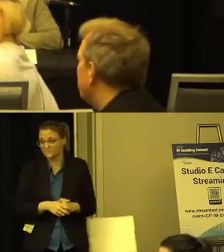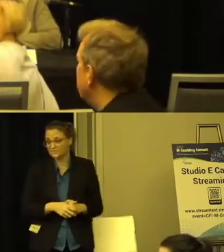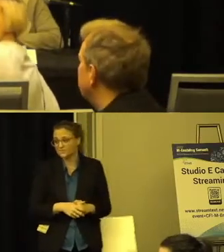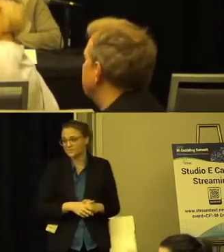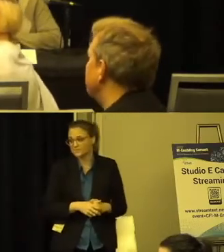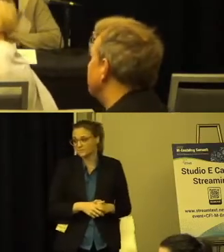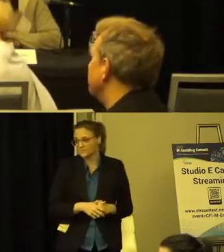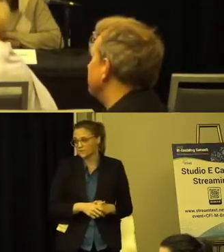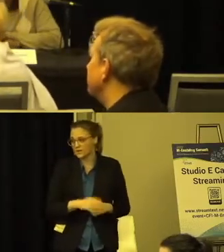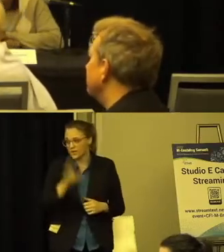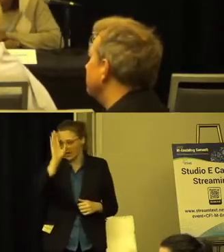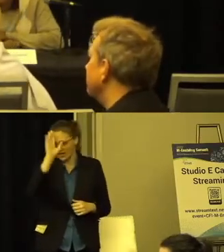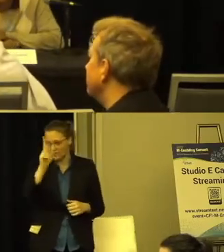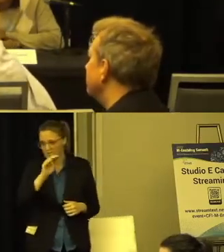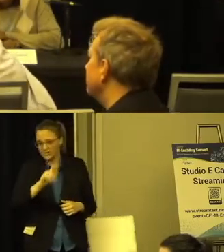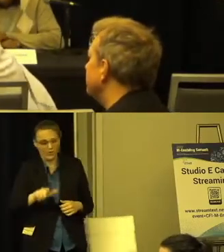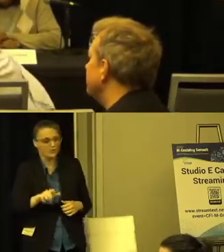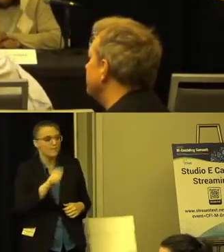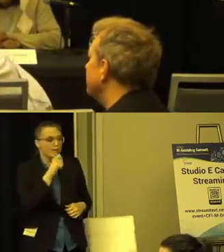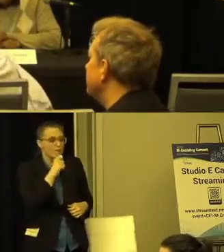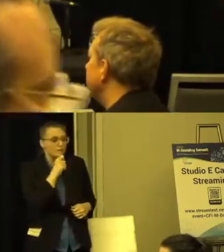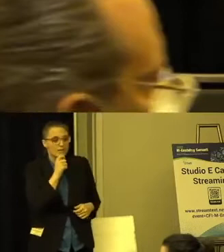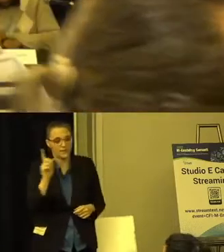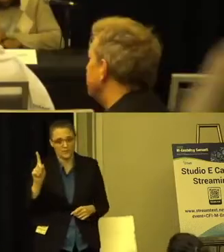this is Dan. Just a sec, the microphone's coming.